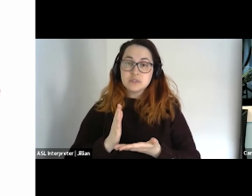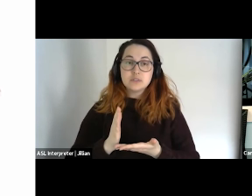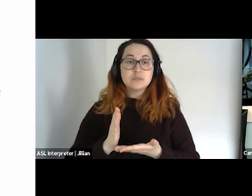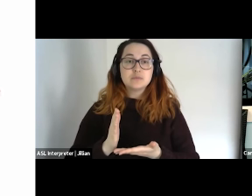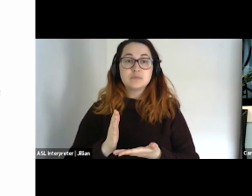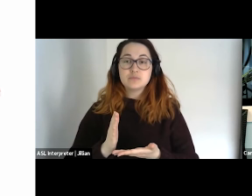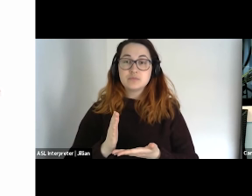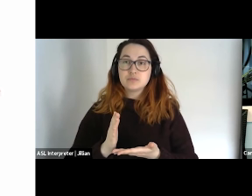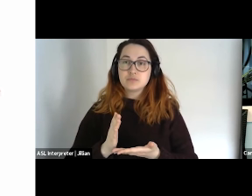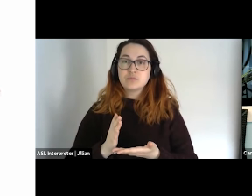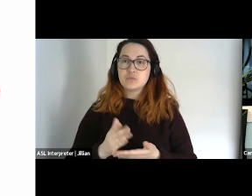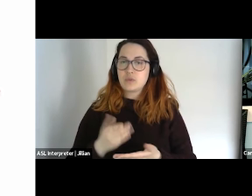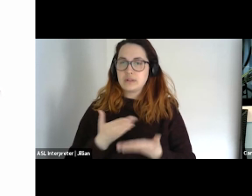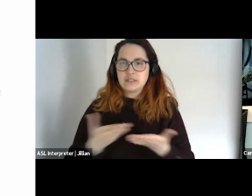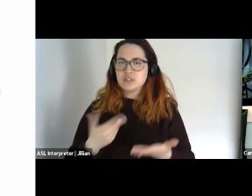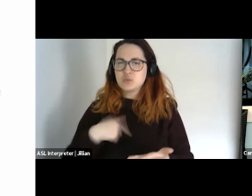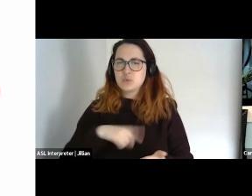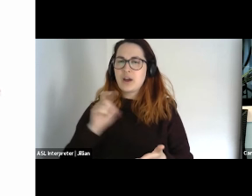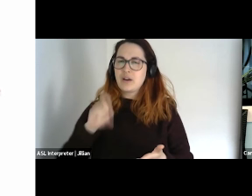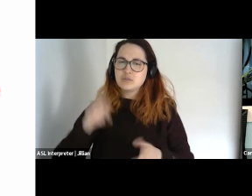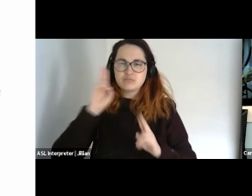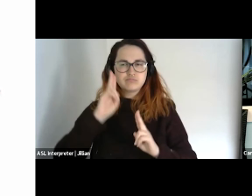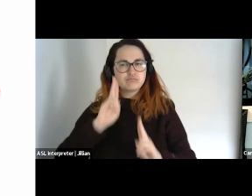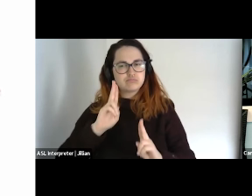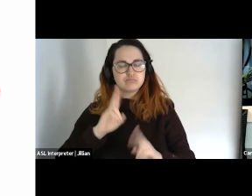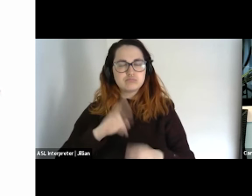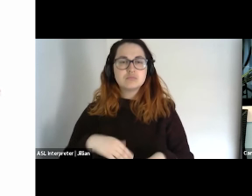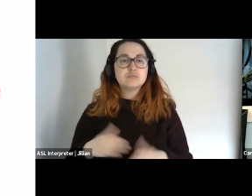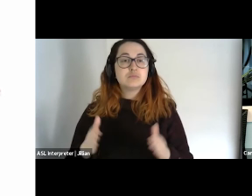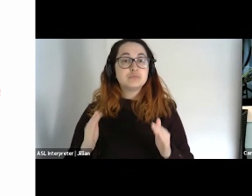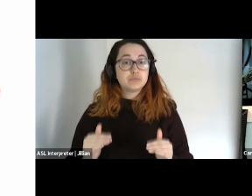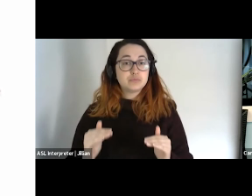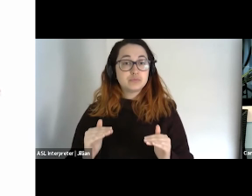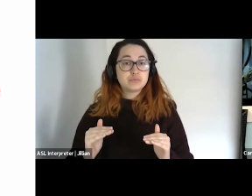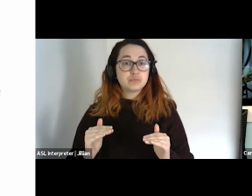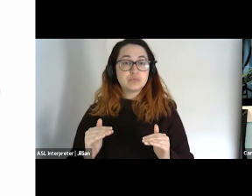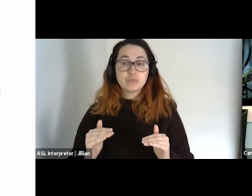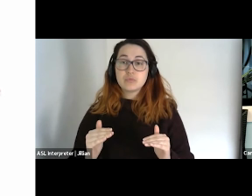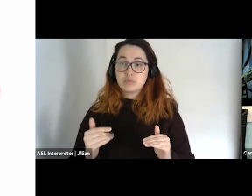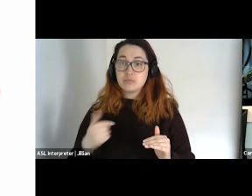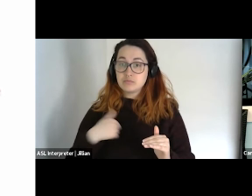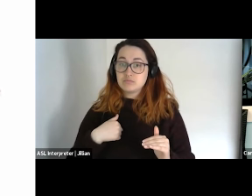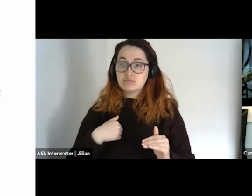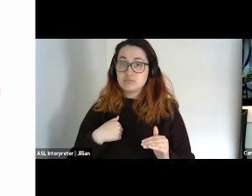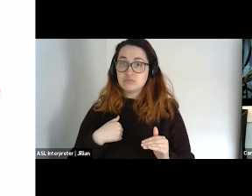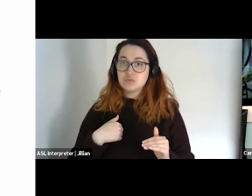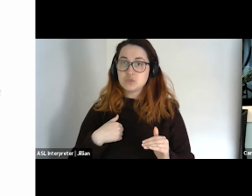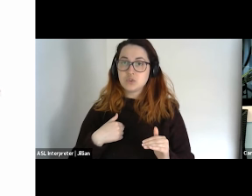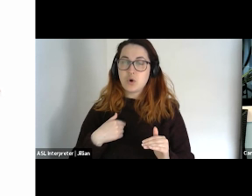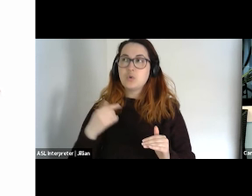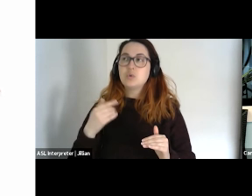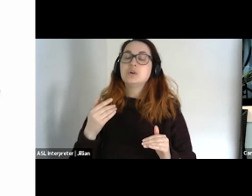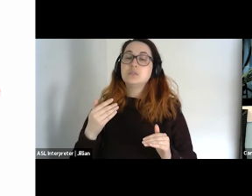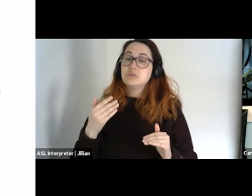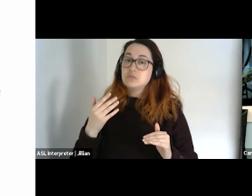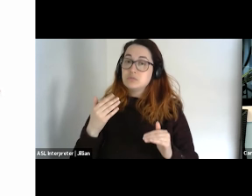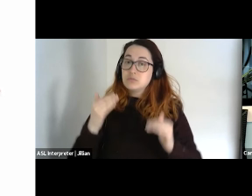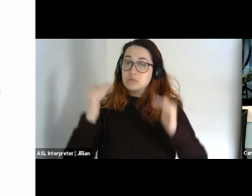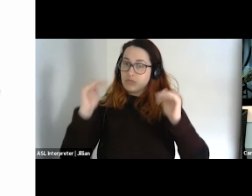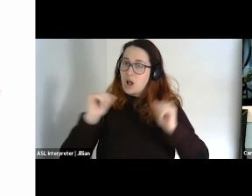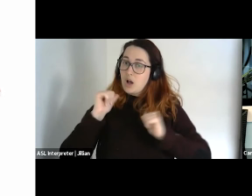what we want to honor. So we'll talk about those assertive rights. We're going to give some solutions then. So now that we've sort of explored what